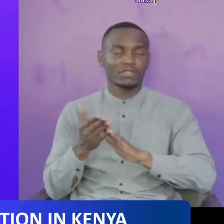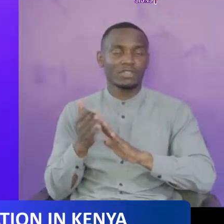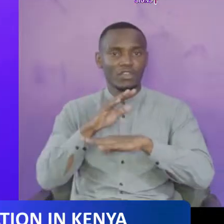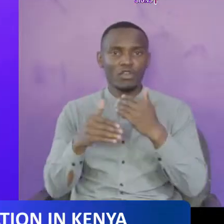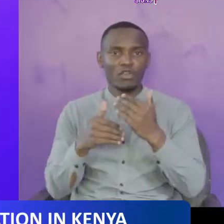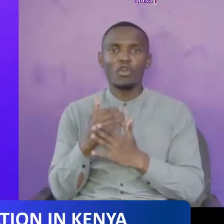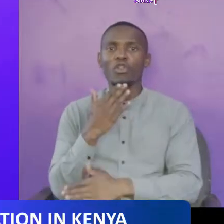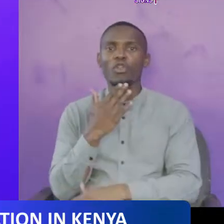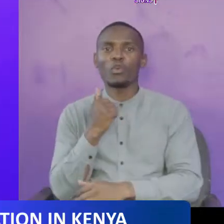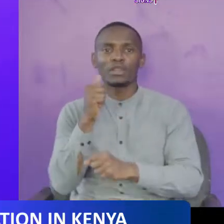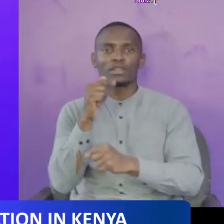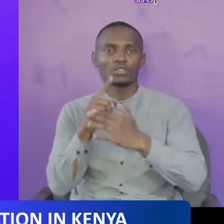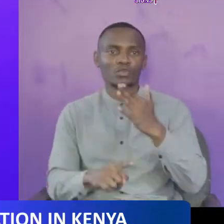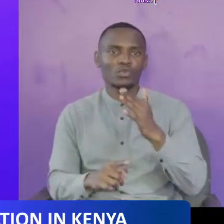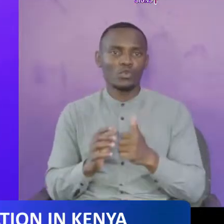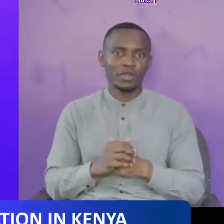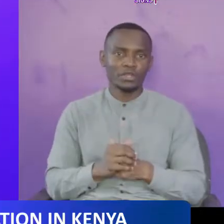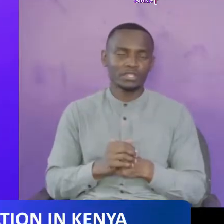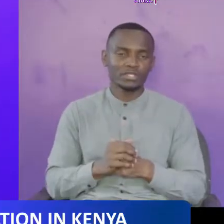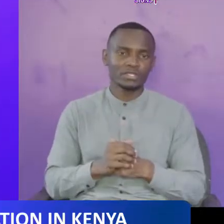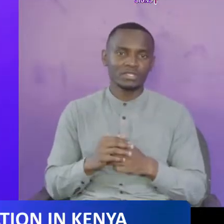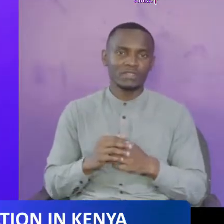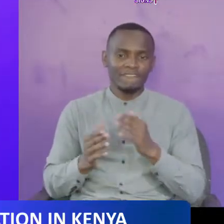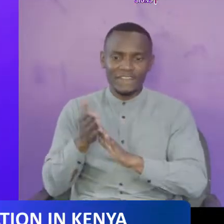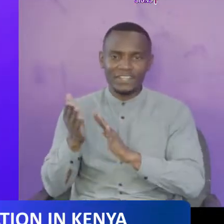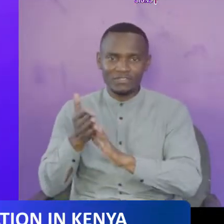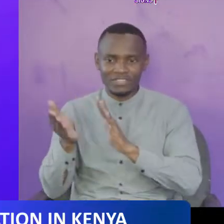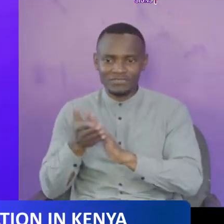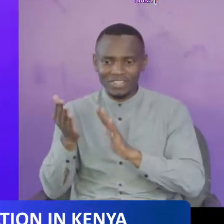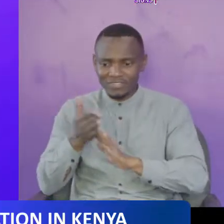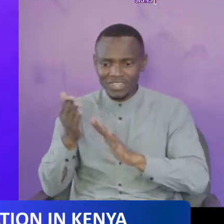thing, microwave relationship, microwave, instant.